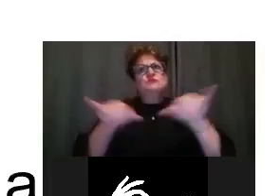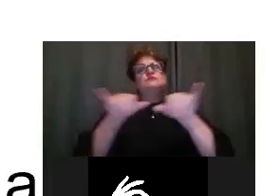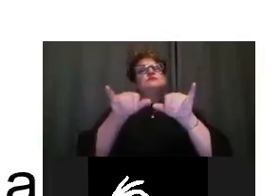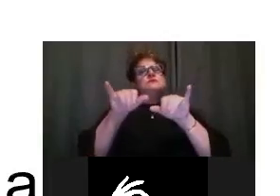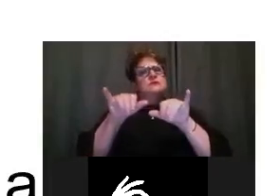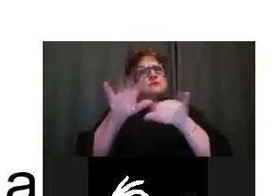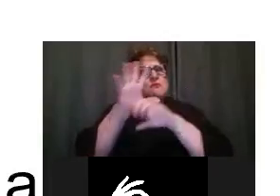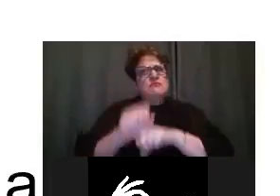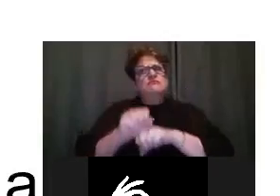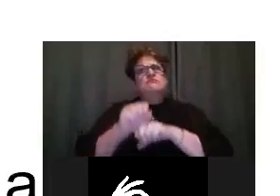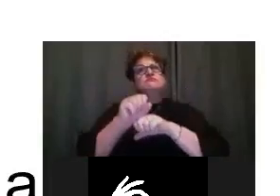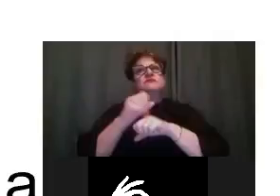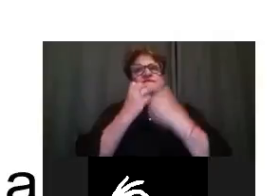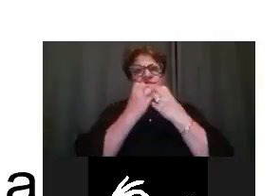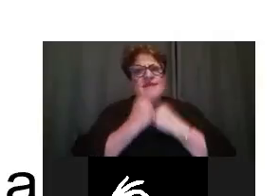slide.